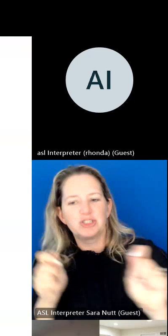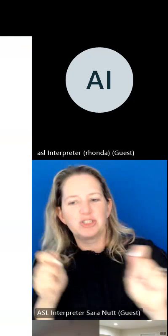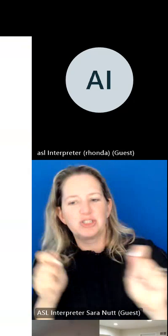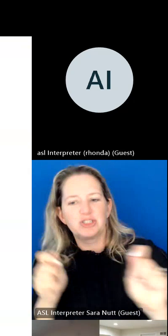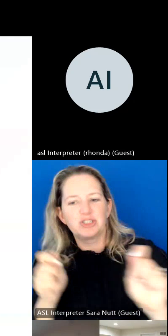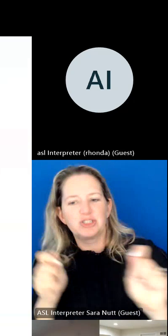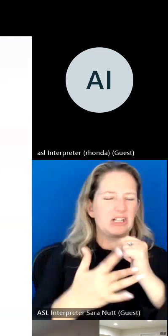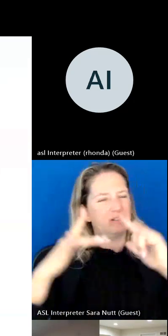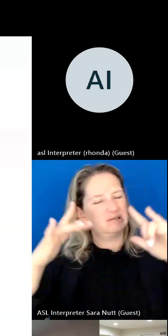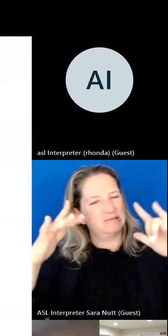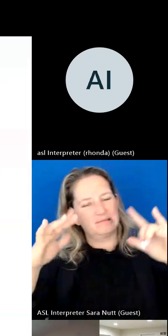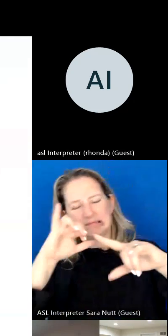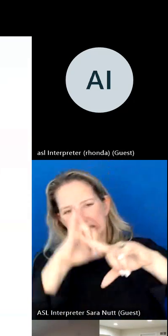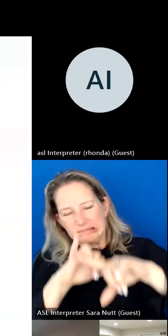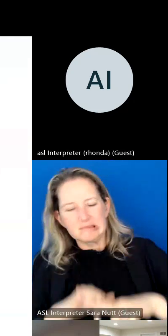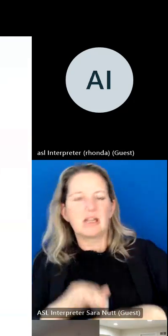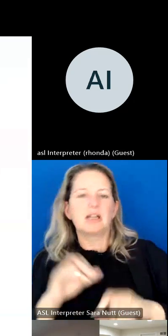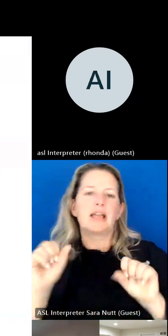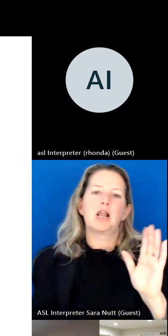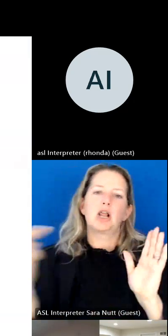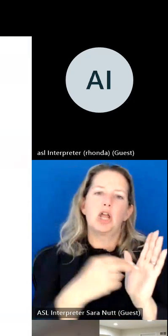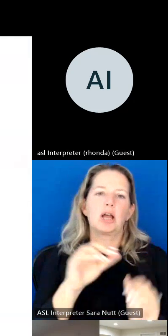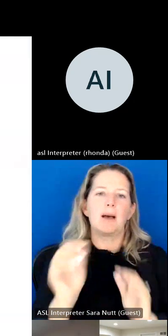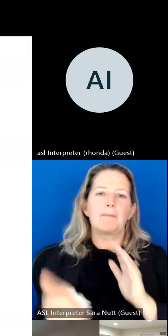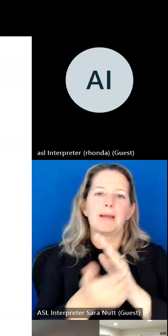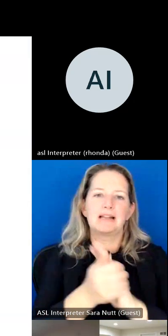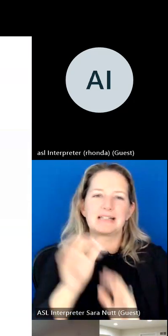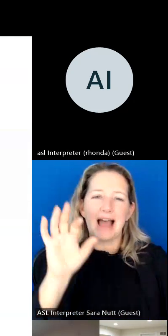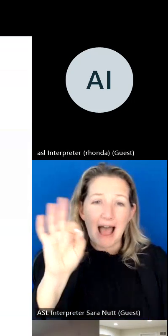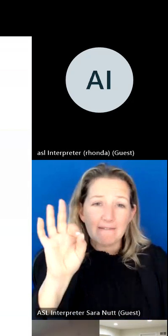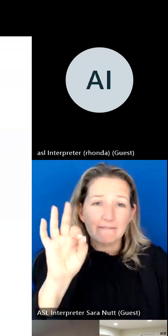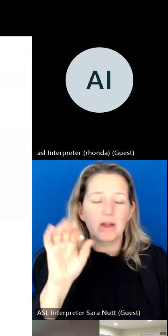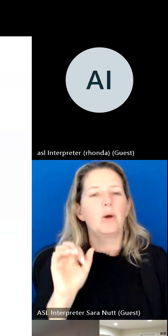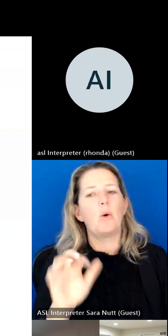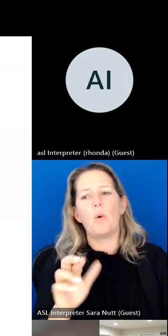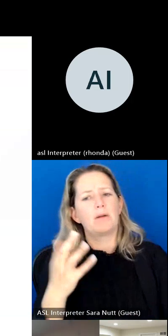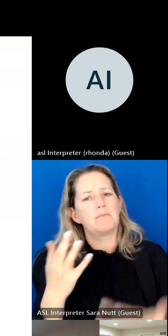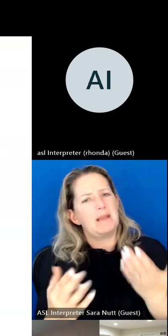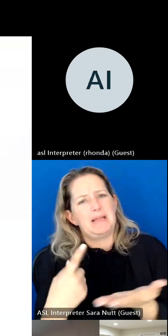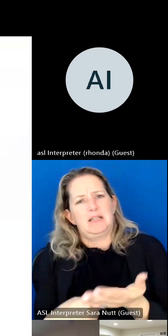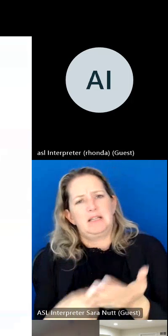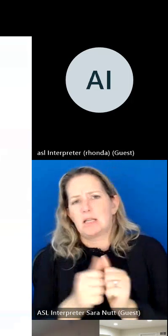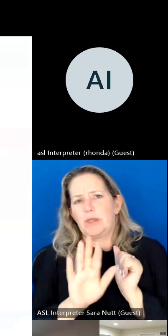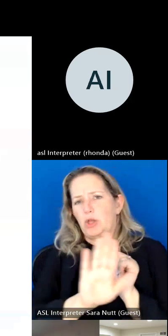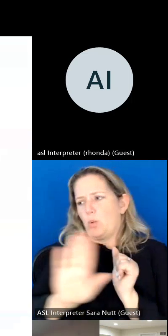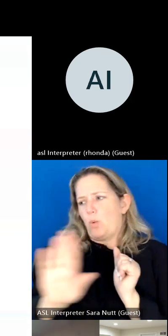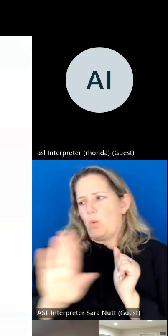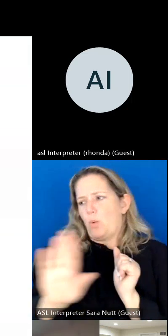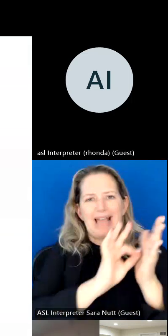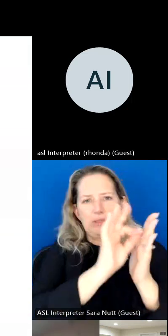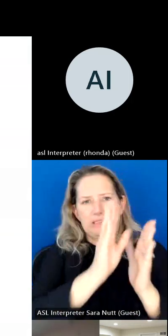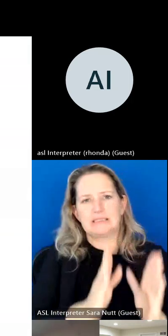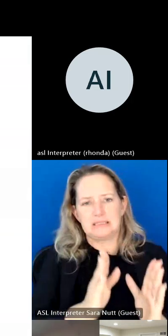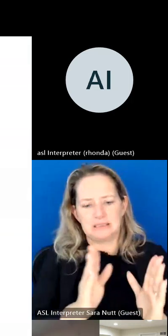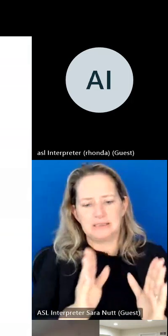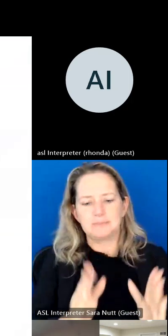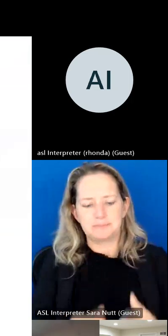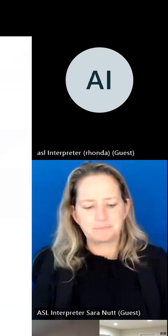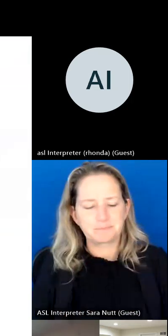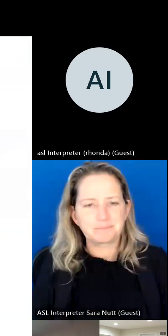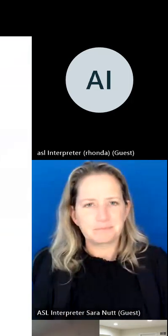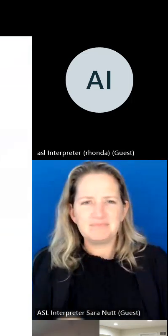in Appendix F, or some of this stuff you really should go talk to your accountants. Accountants are, understand